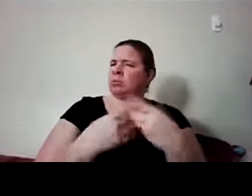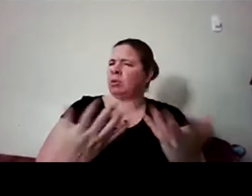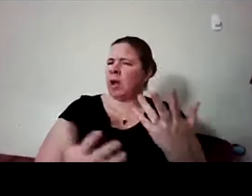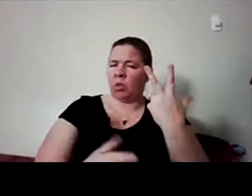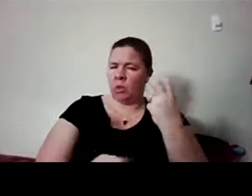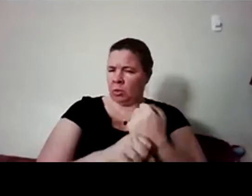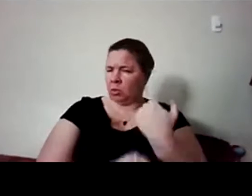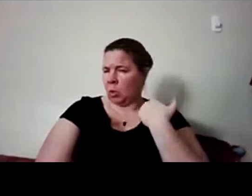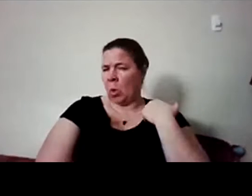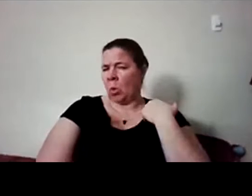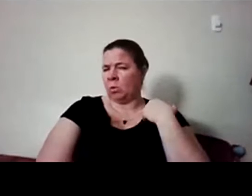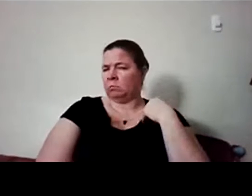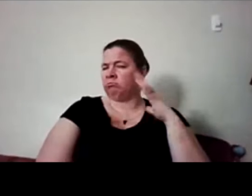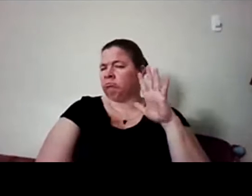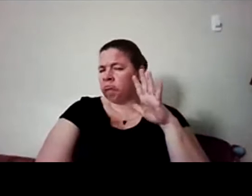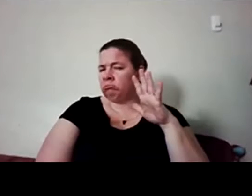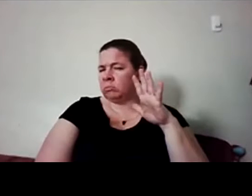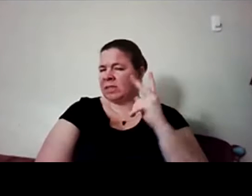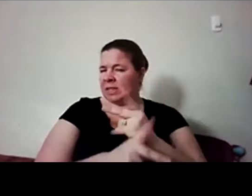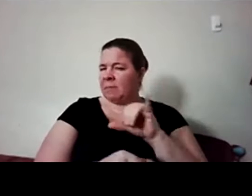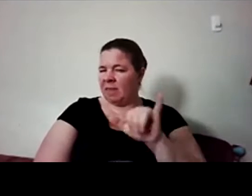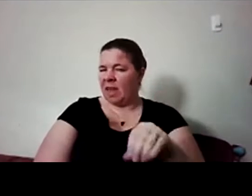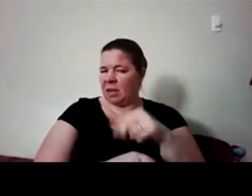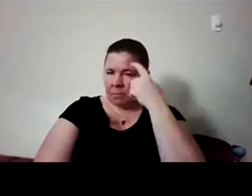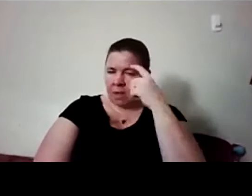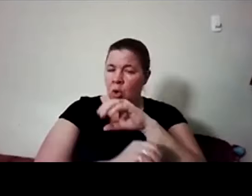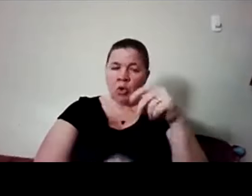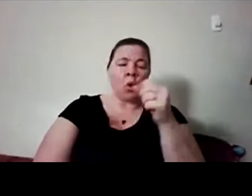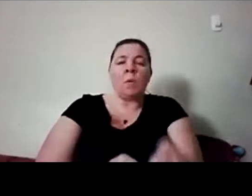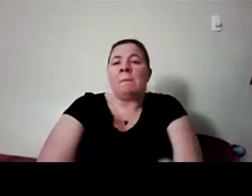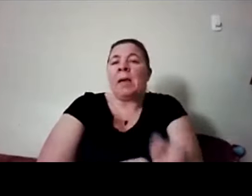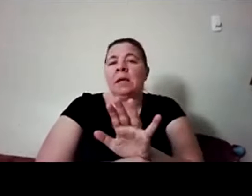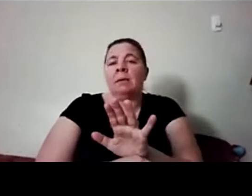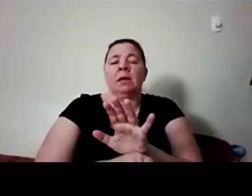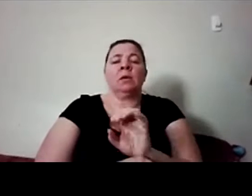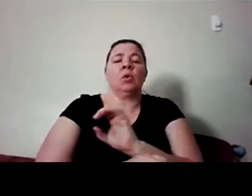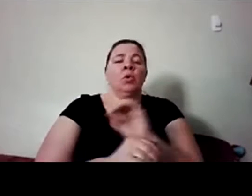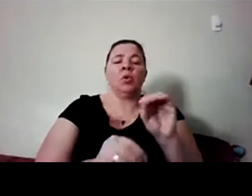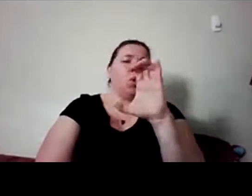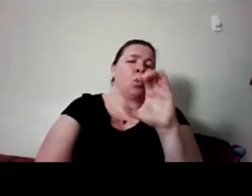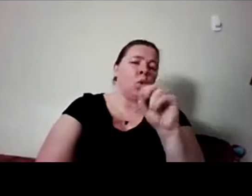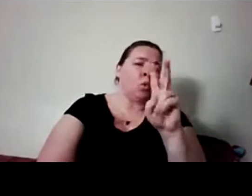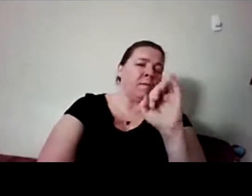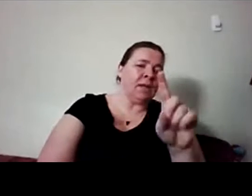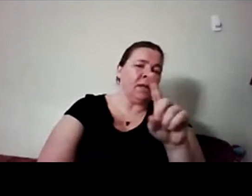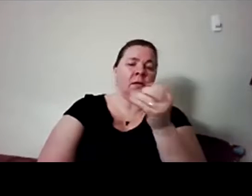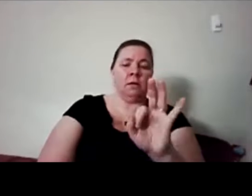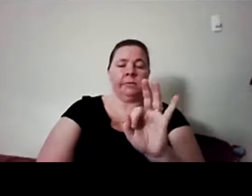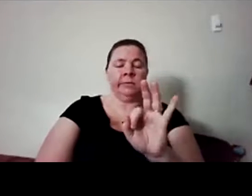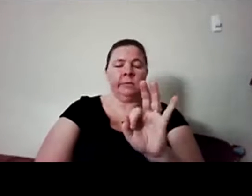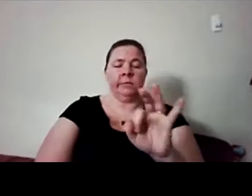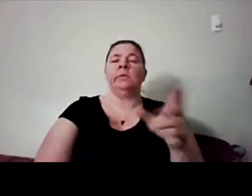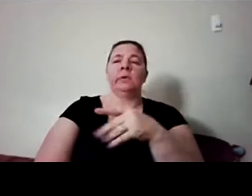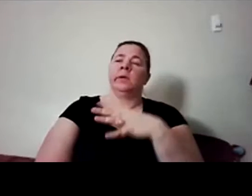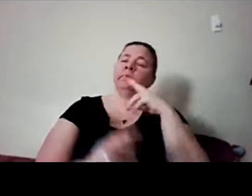years ago, guys, keep that in mind. There was no pandemic. There was no COVID-19. But they're going to sit down and say,